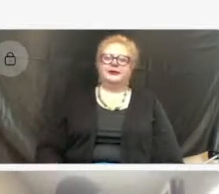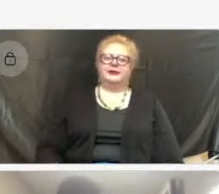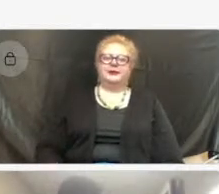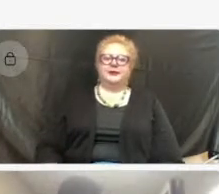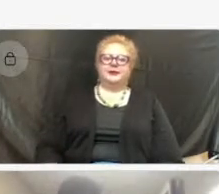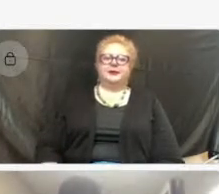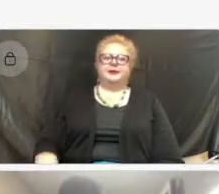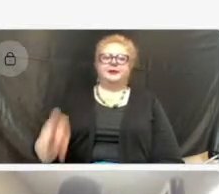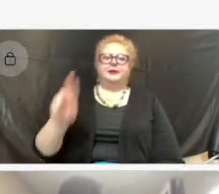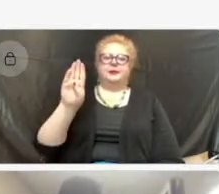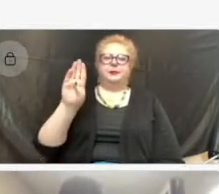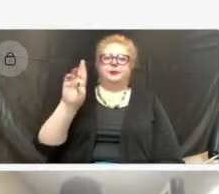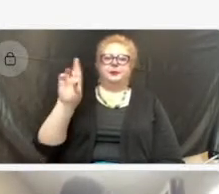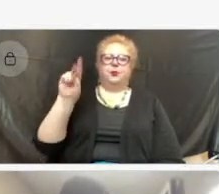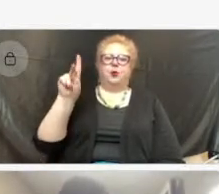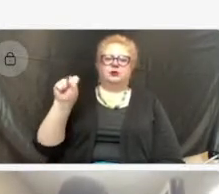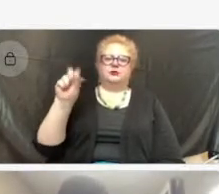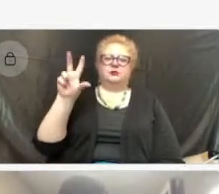Brooks? No.